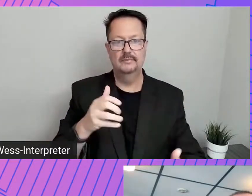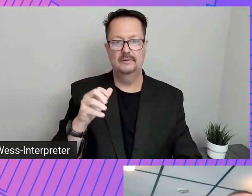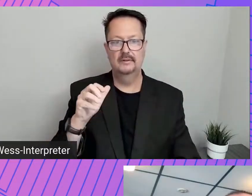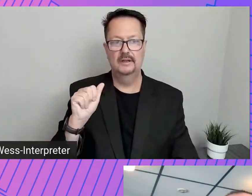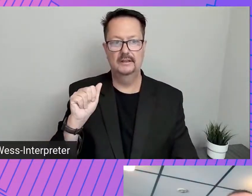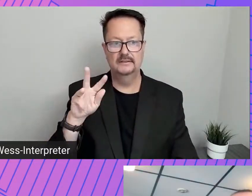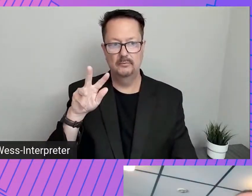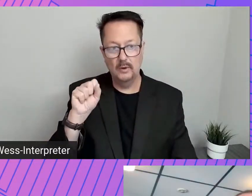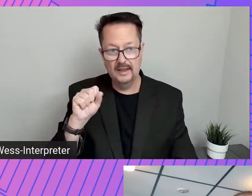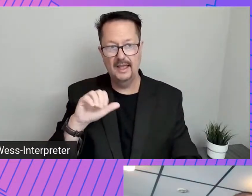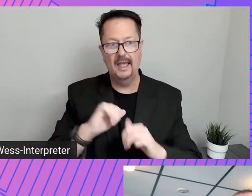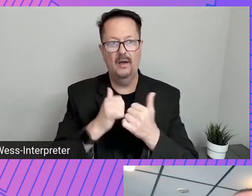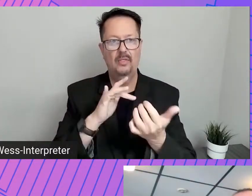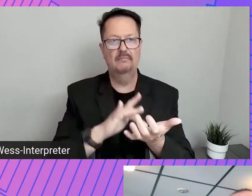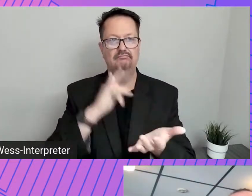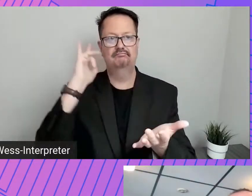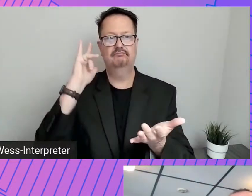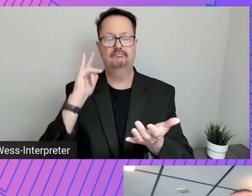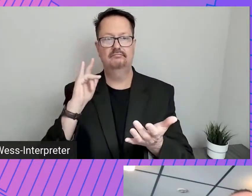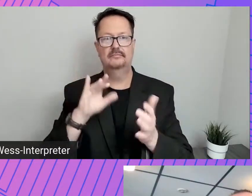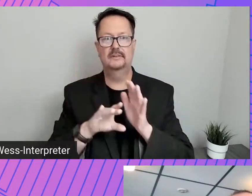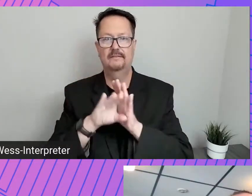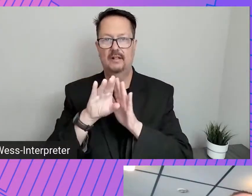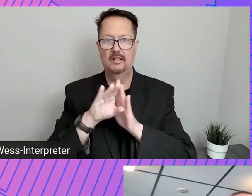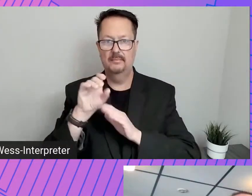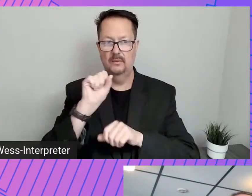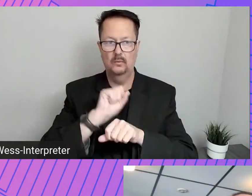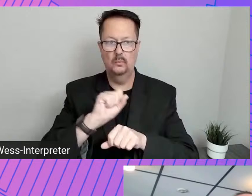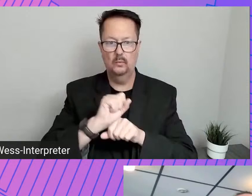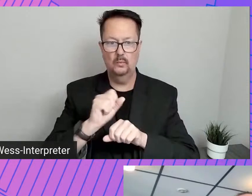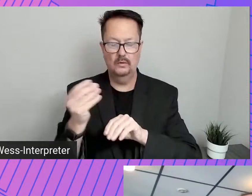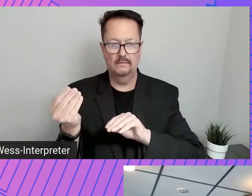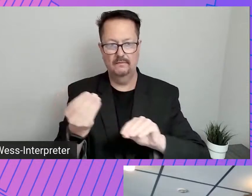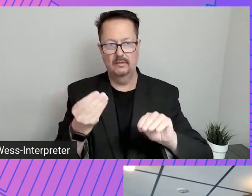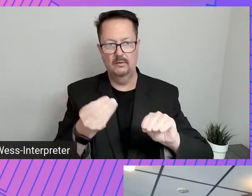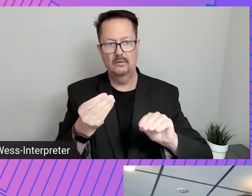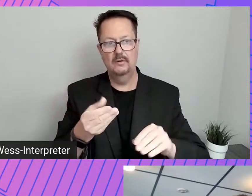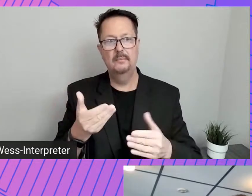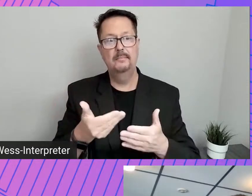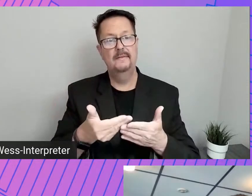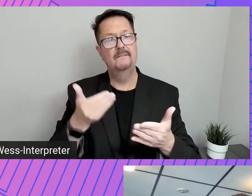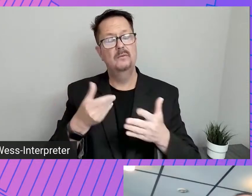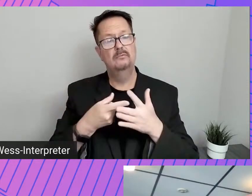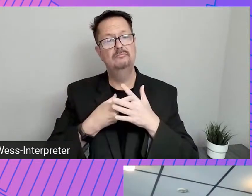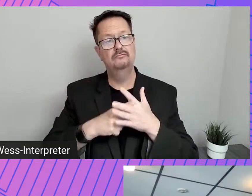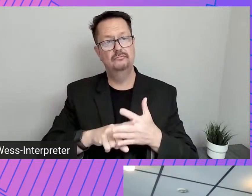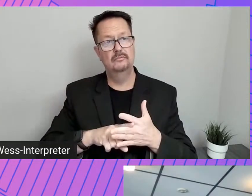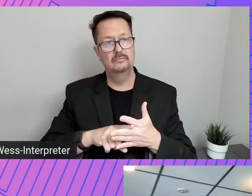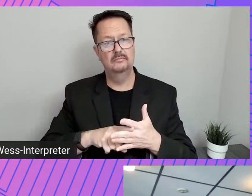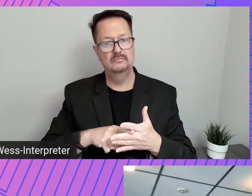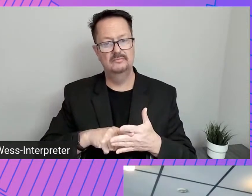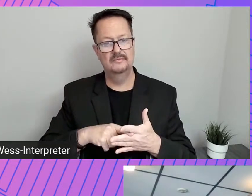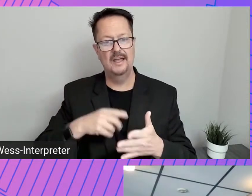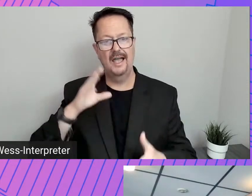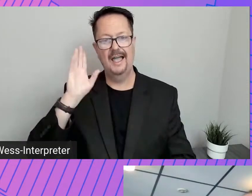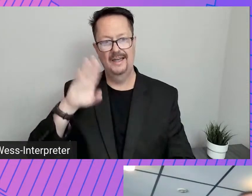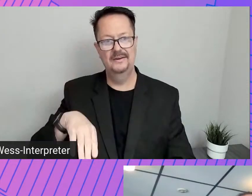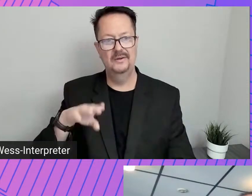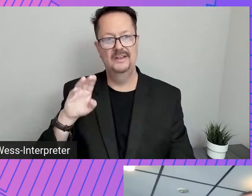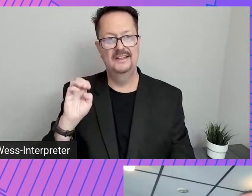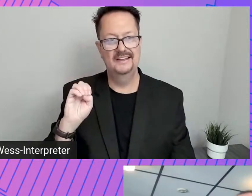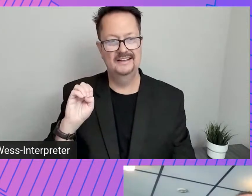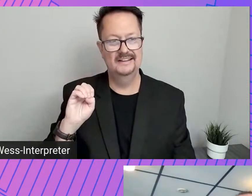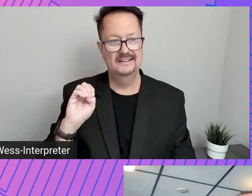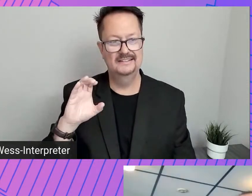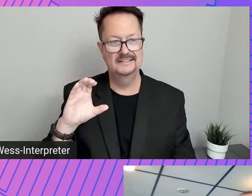how they optimized the development workflow, amongst other things. But before we start, I just want to I know what ECS is, Casey, so